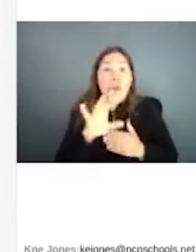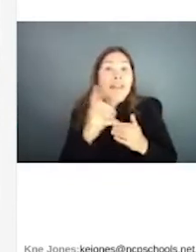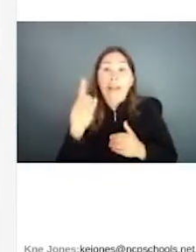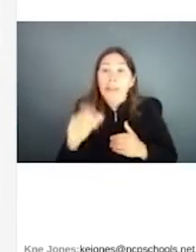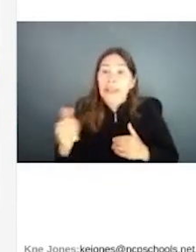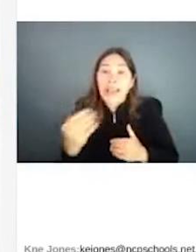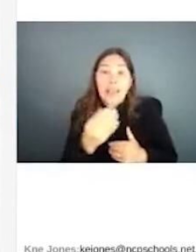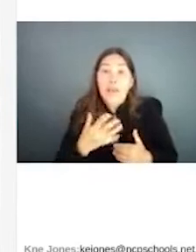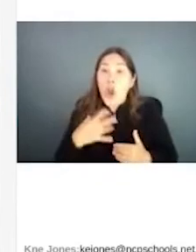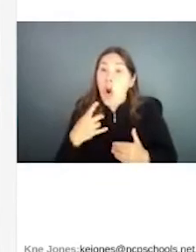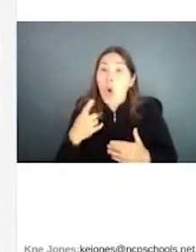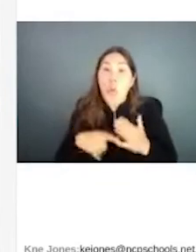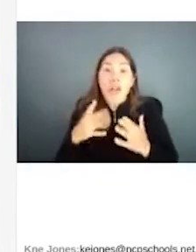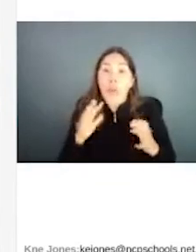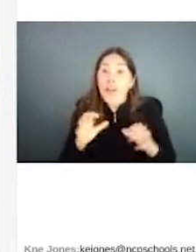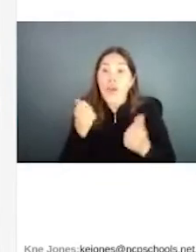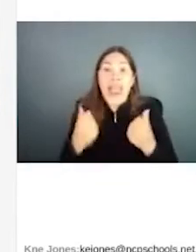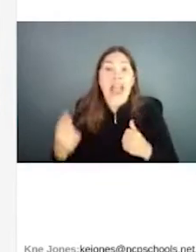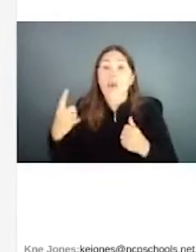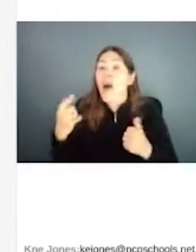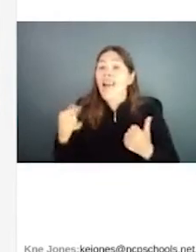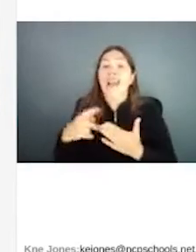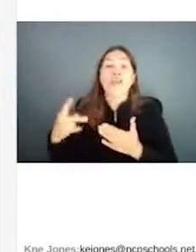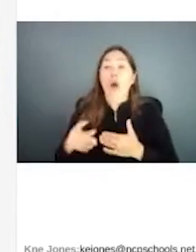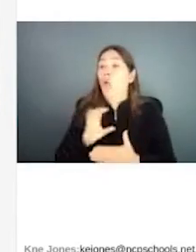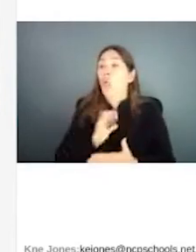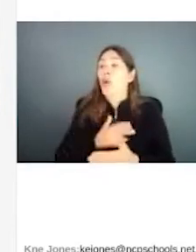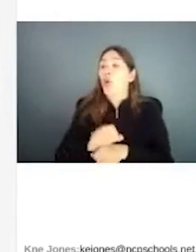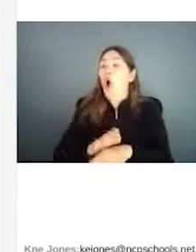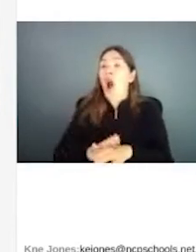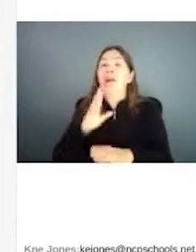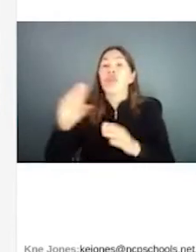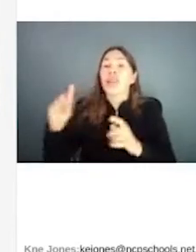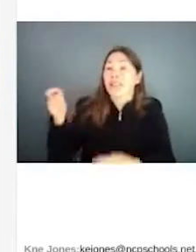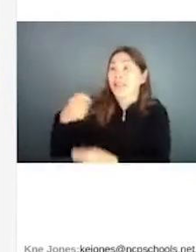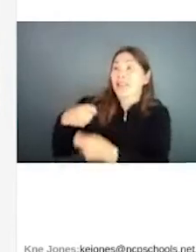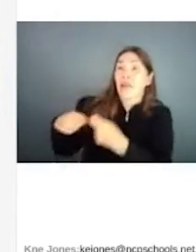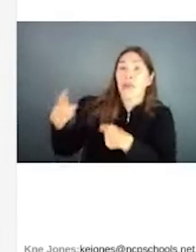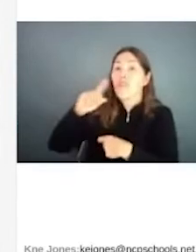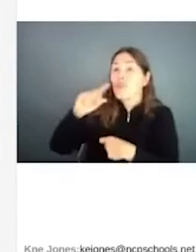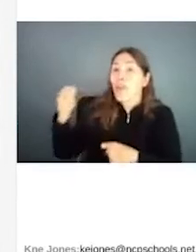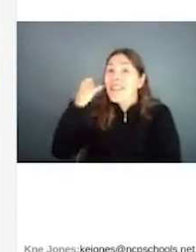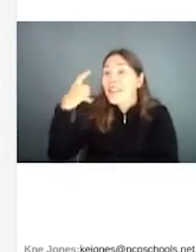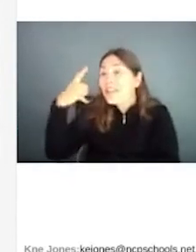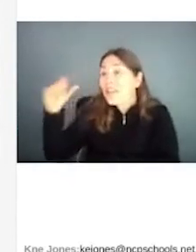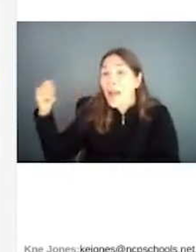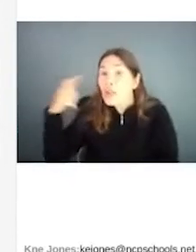do, right? Anybody at any given time, any project we're working on, you can substitute it out if you have something else you want to